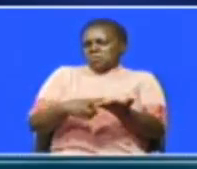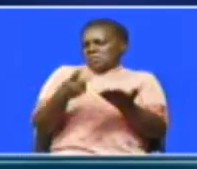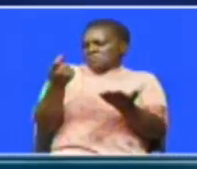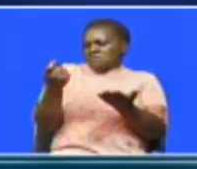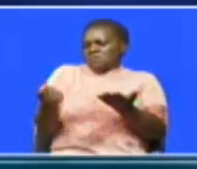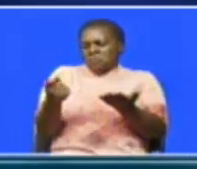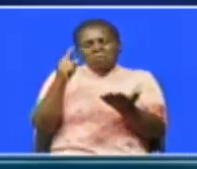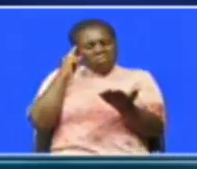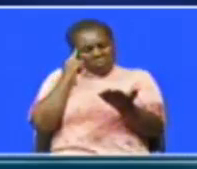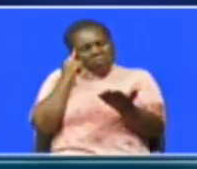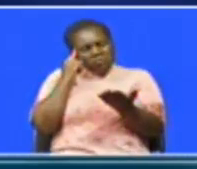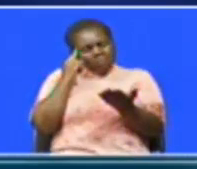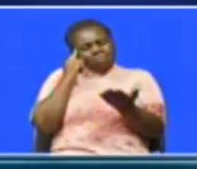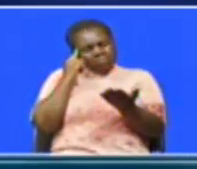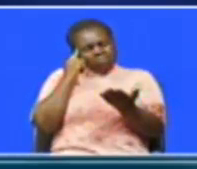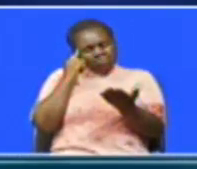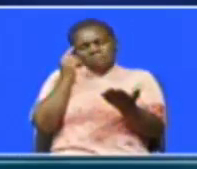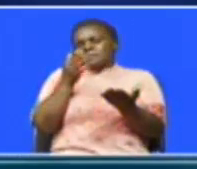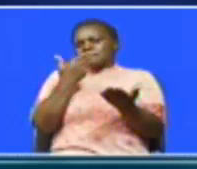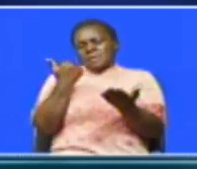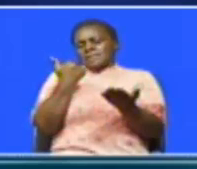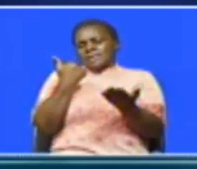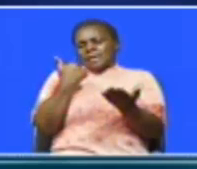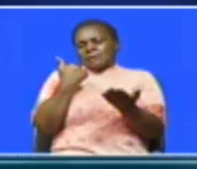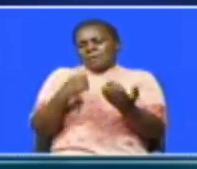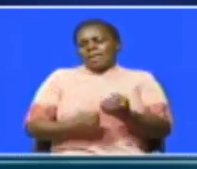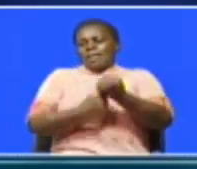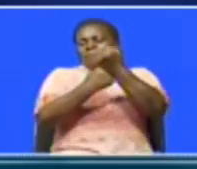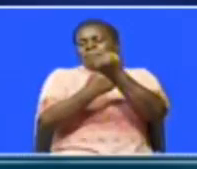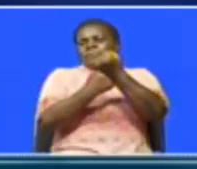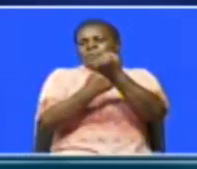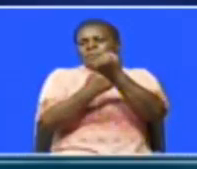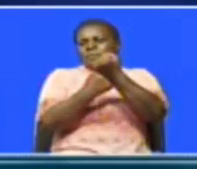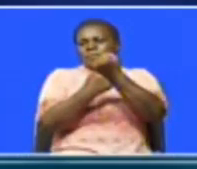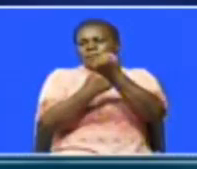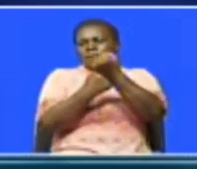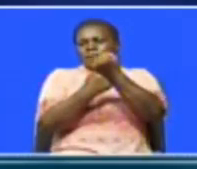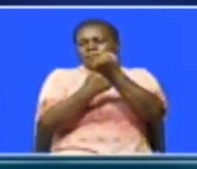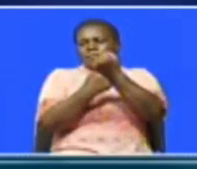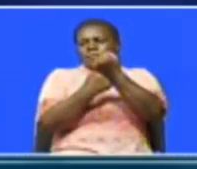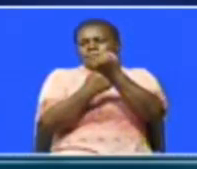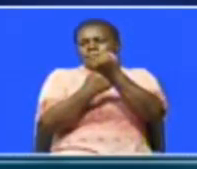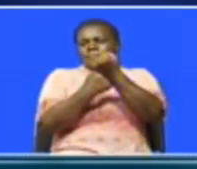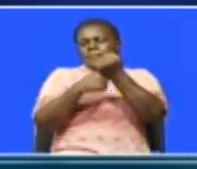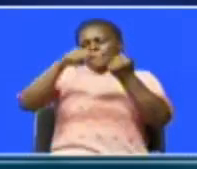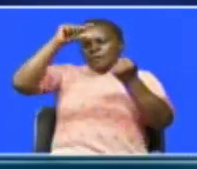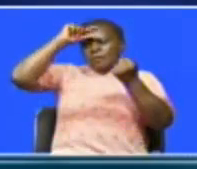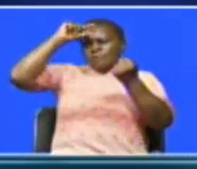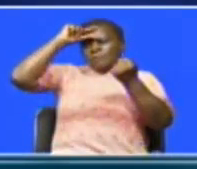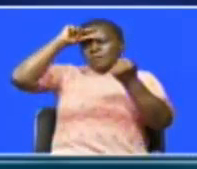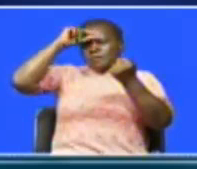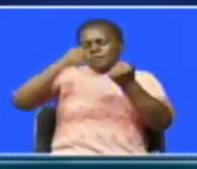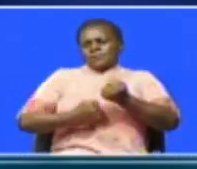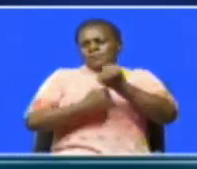we thought, and correctly so, that we should play our part in supporting the government,